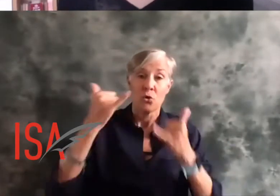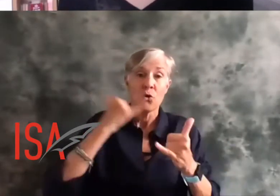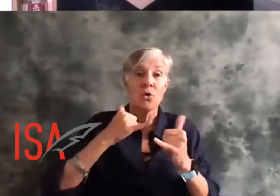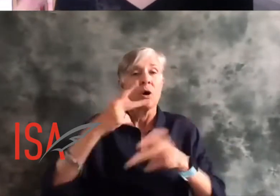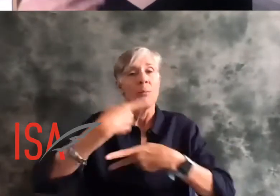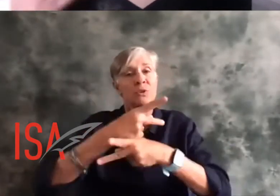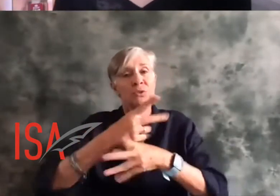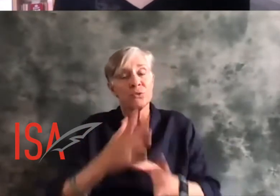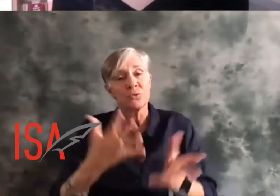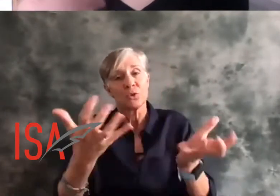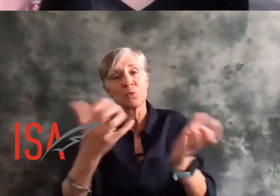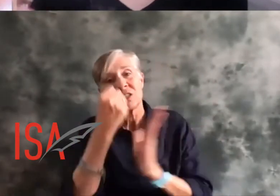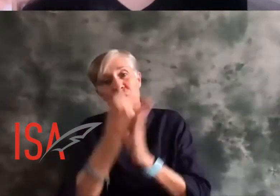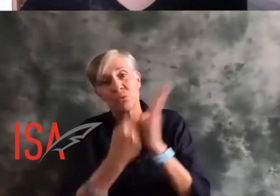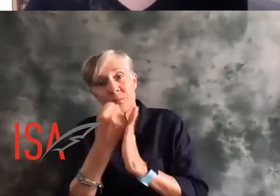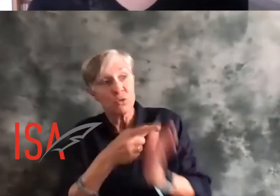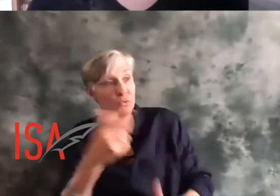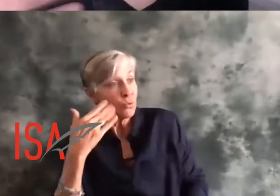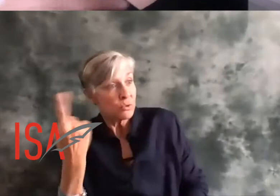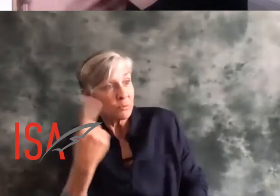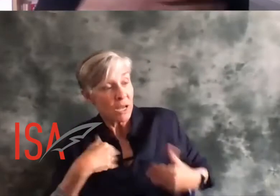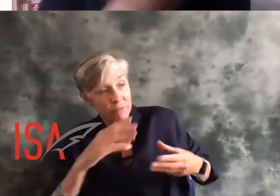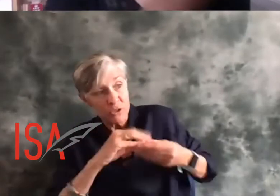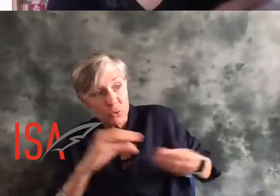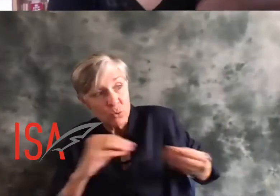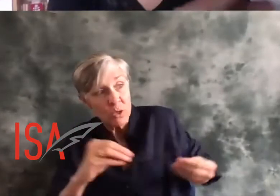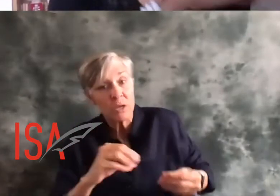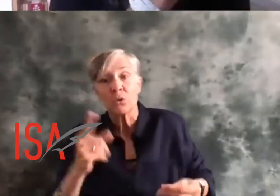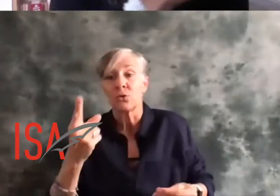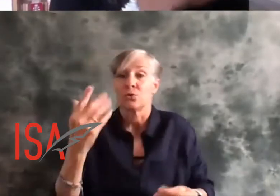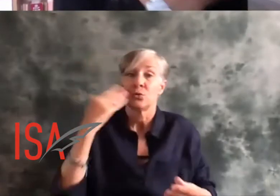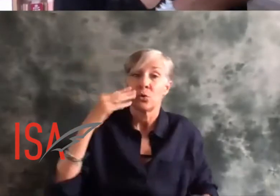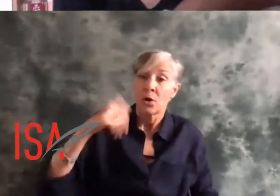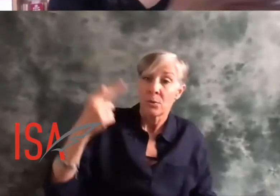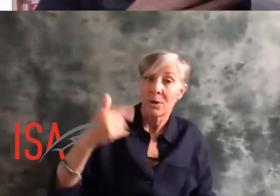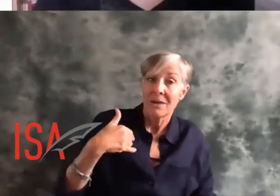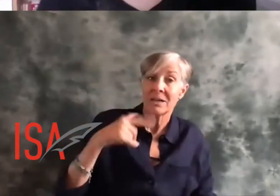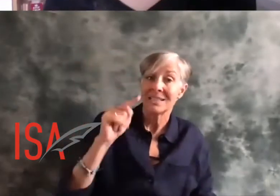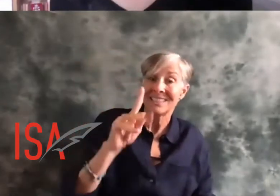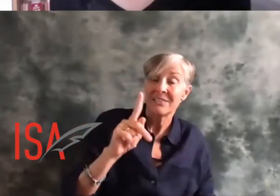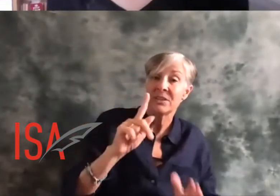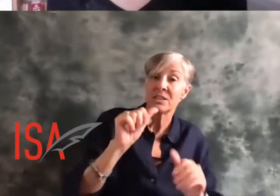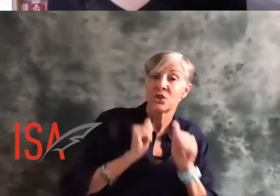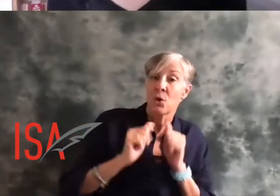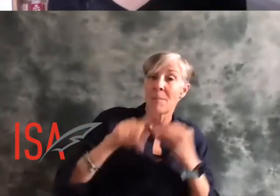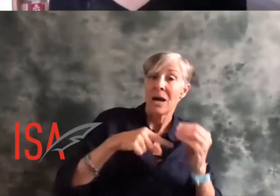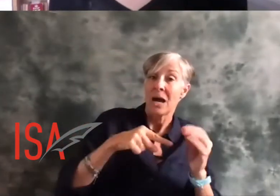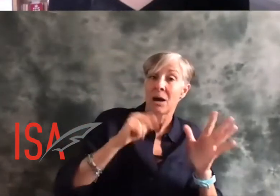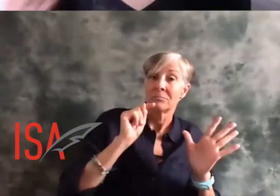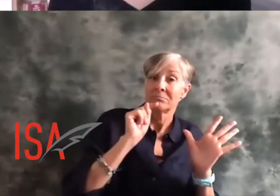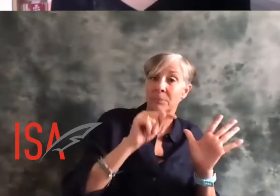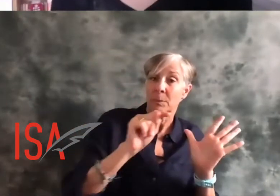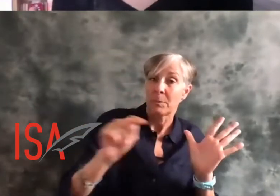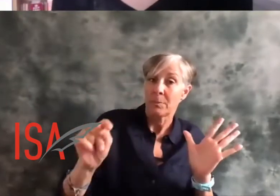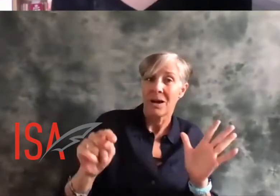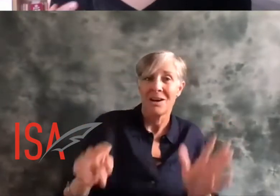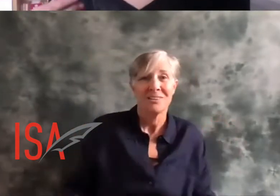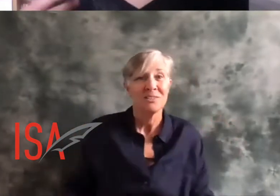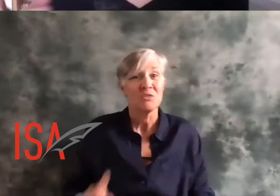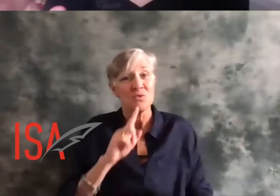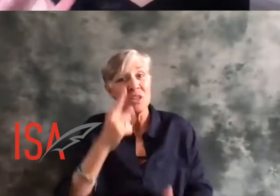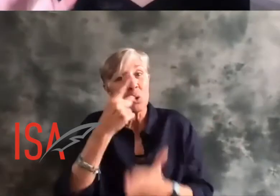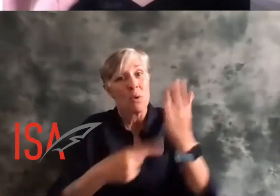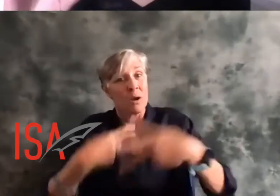producers looking for scripts, like, do I know anybody who has this story, or do I know anybody who has a series that blank, blank, blank? What they're asking